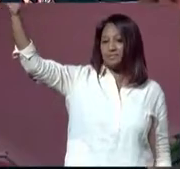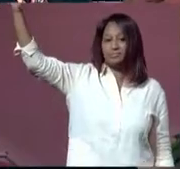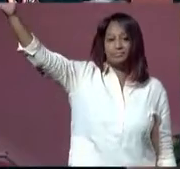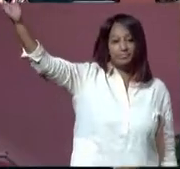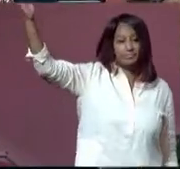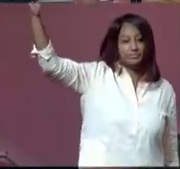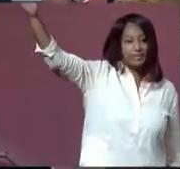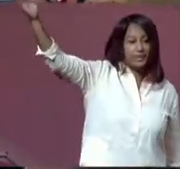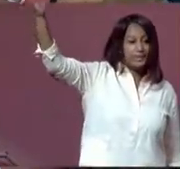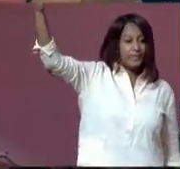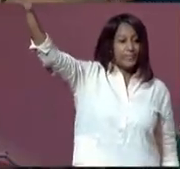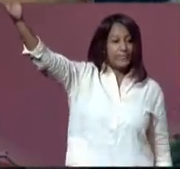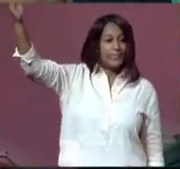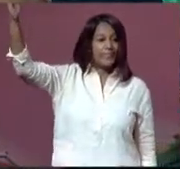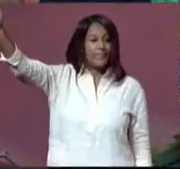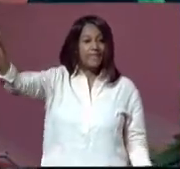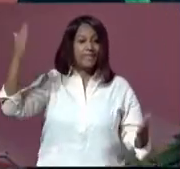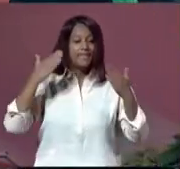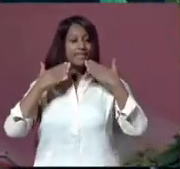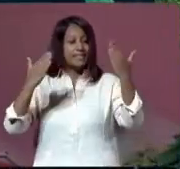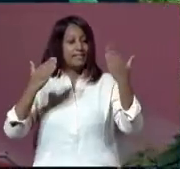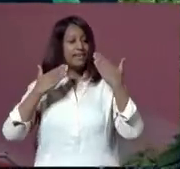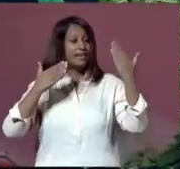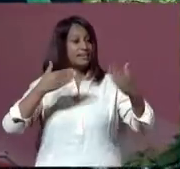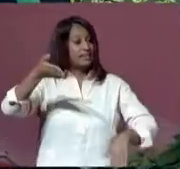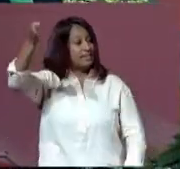Thank you, God. Thank you, God. Thank you, God.